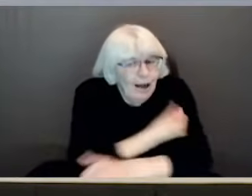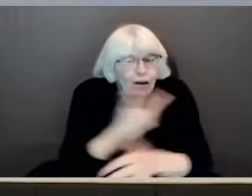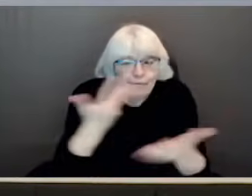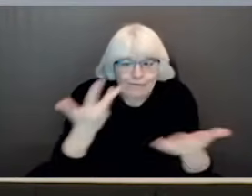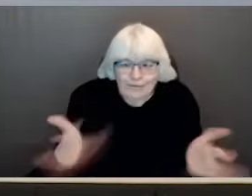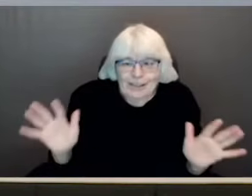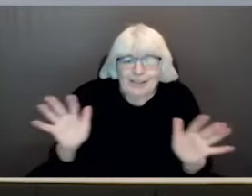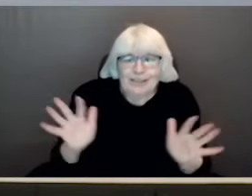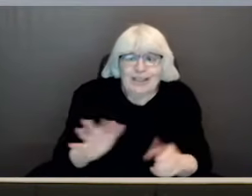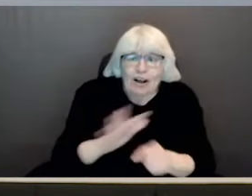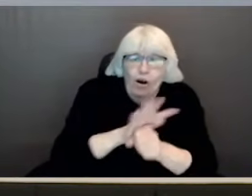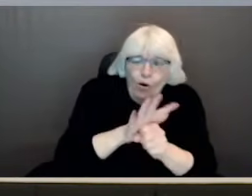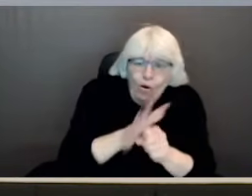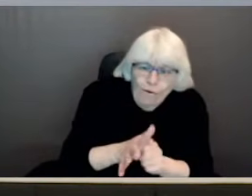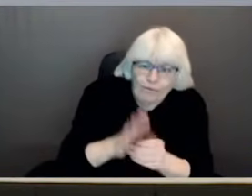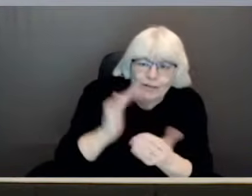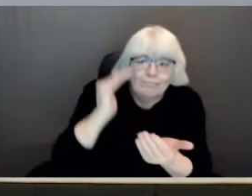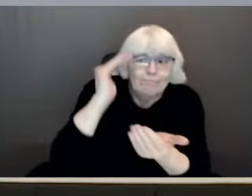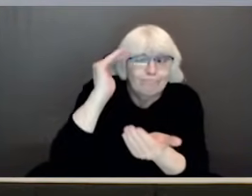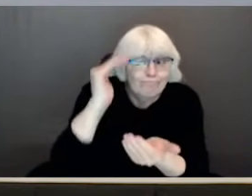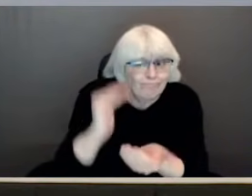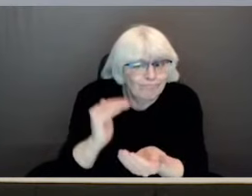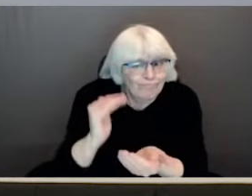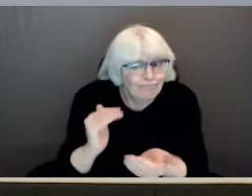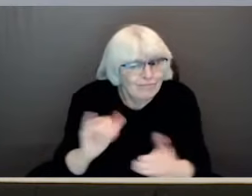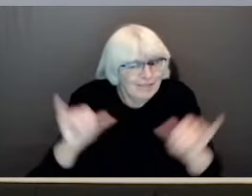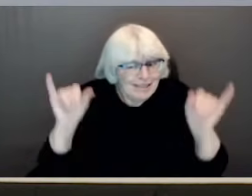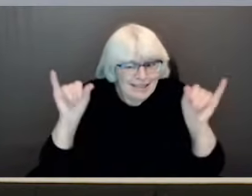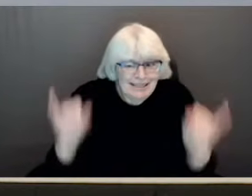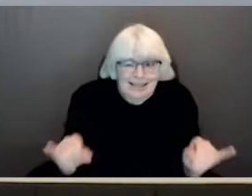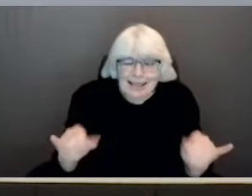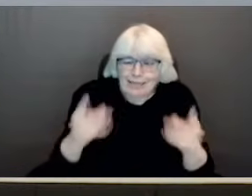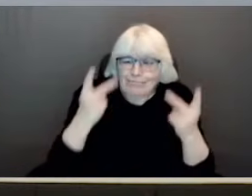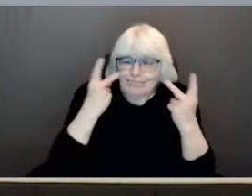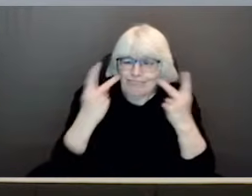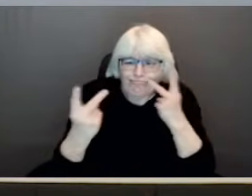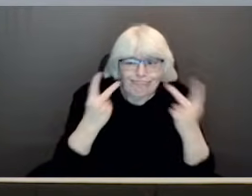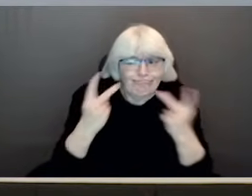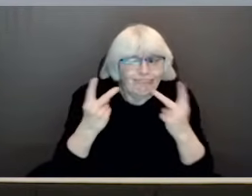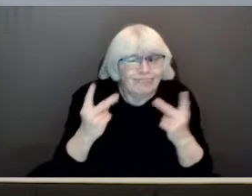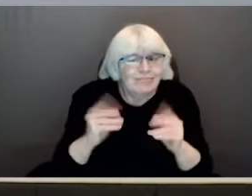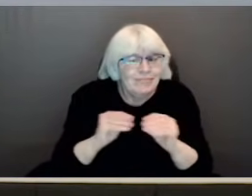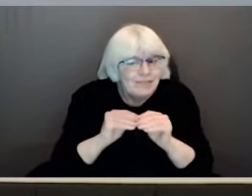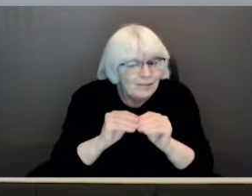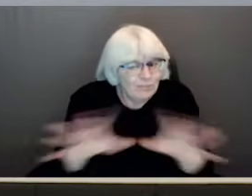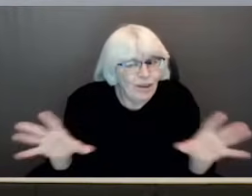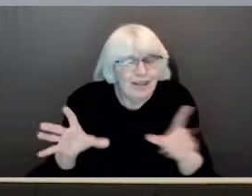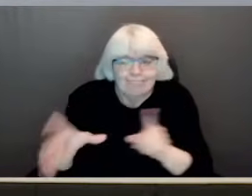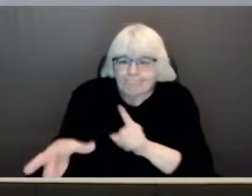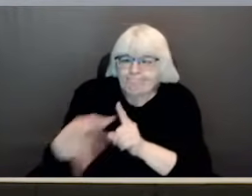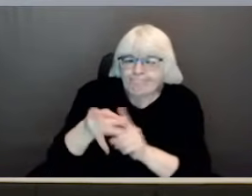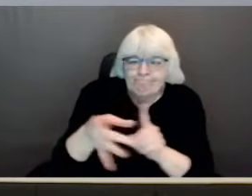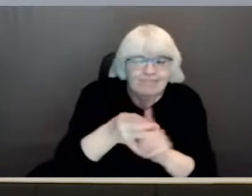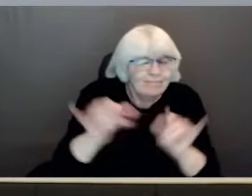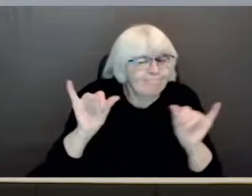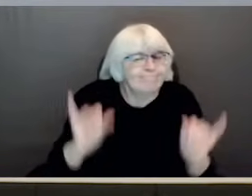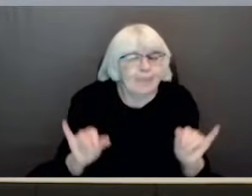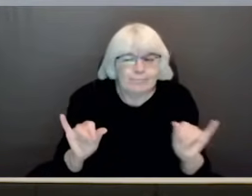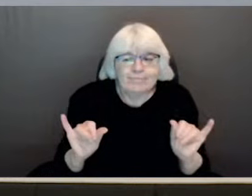be careful if we're traveling and follow the measures that are in place in other